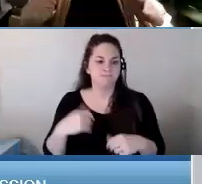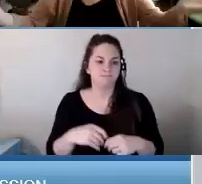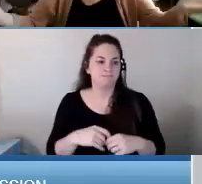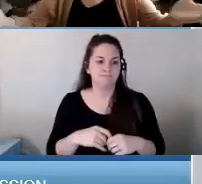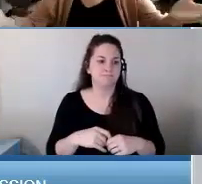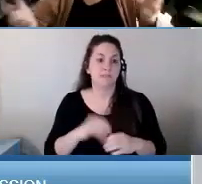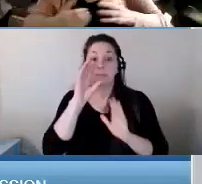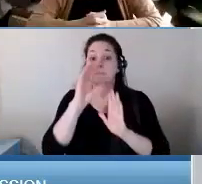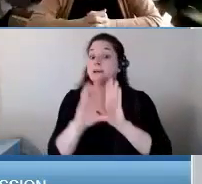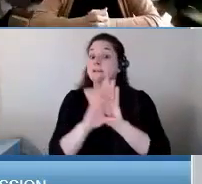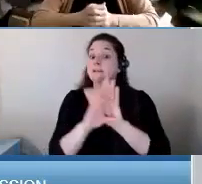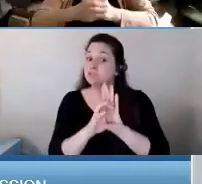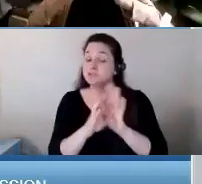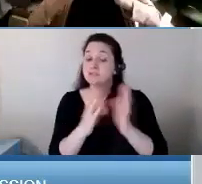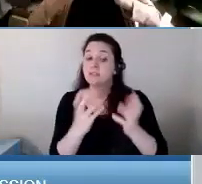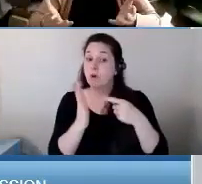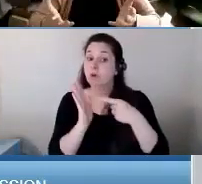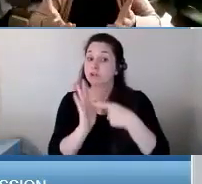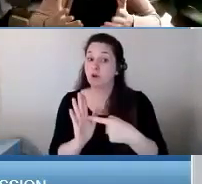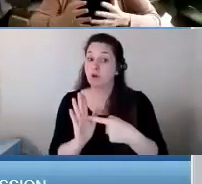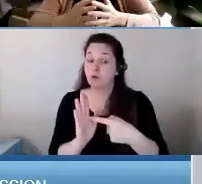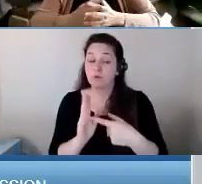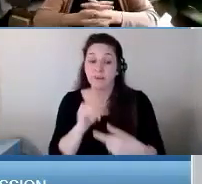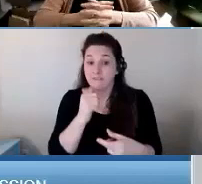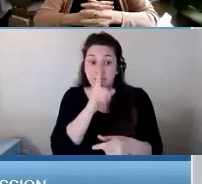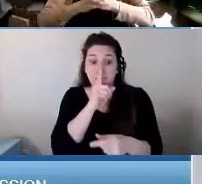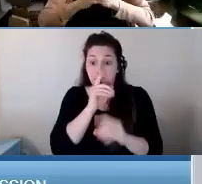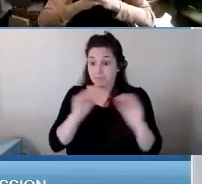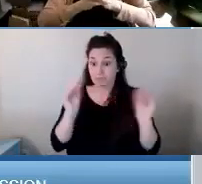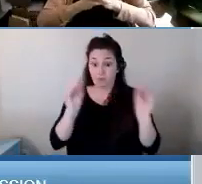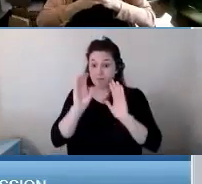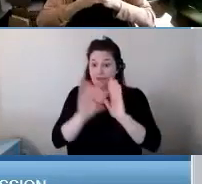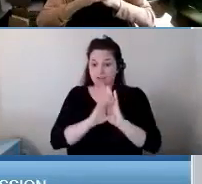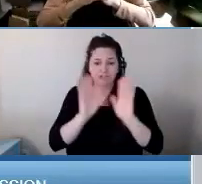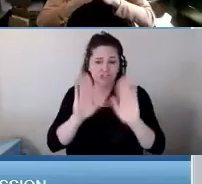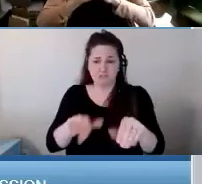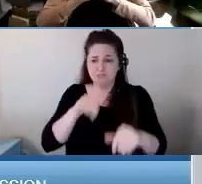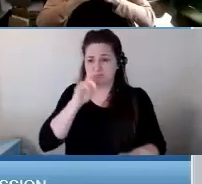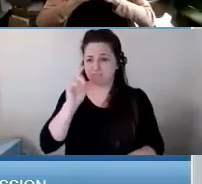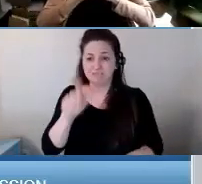pictures they want to show at all. Obviously, if you don't, you won't